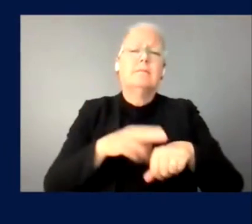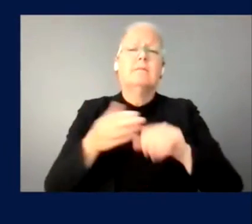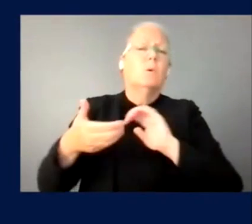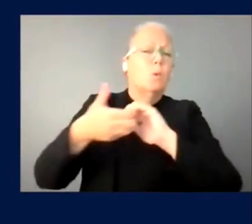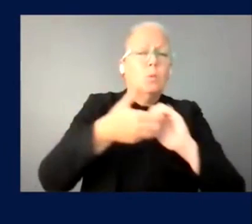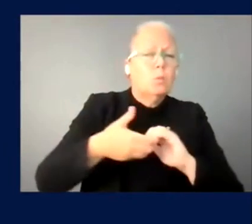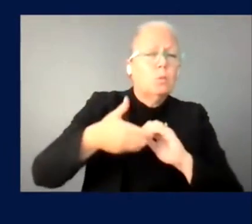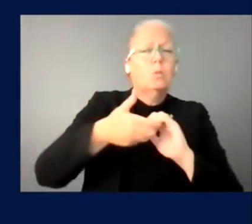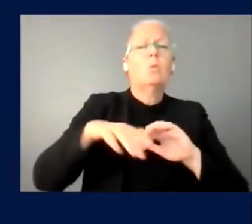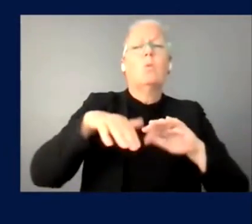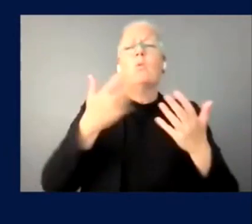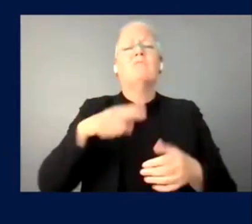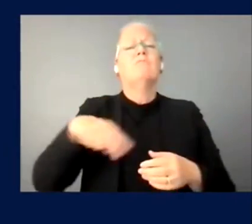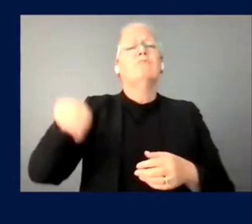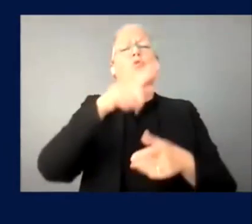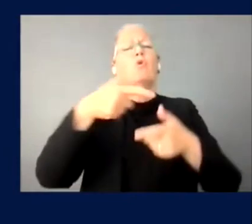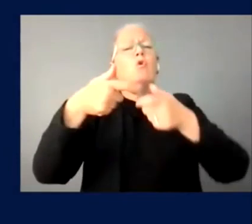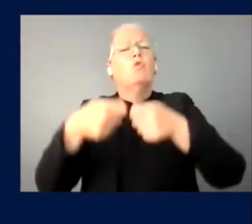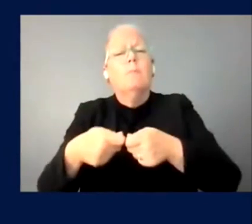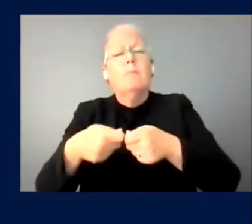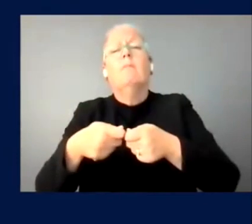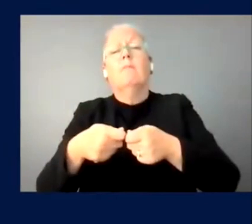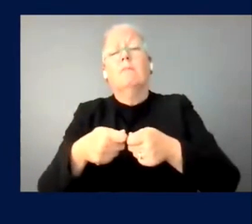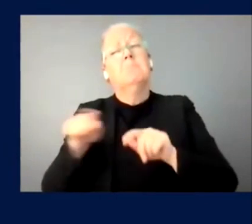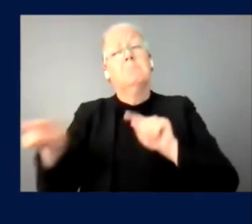and for participants. And we also